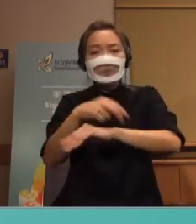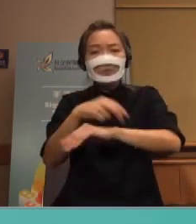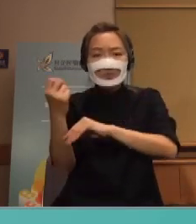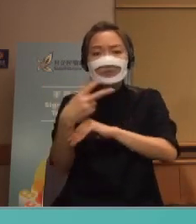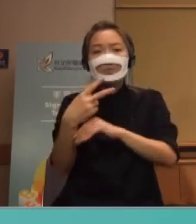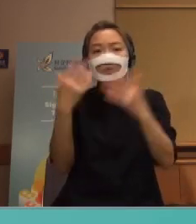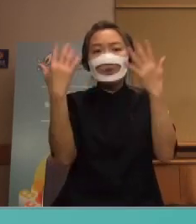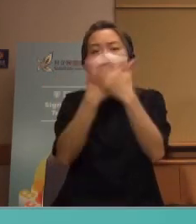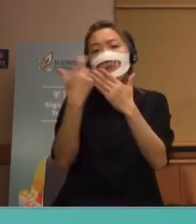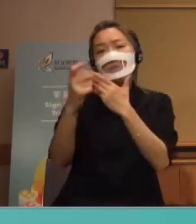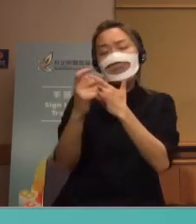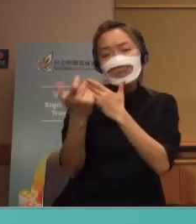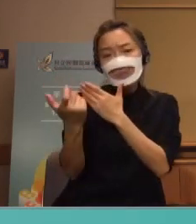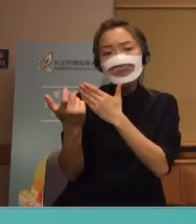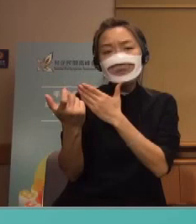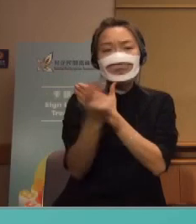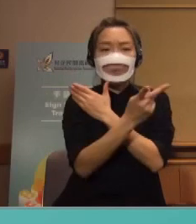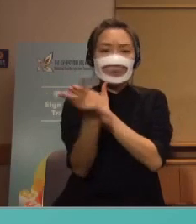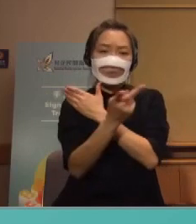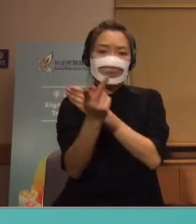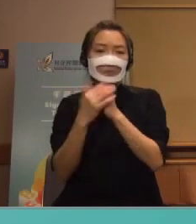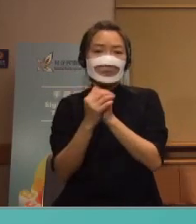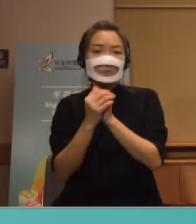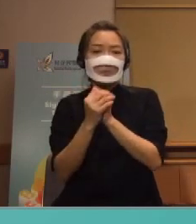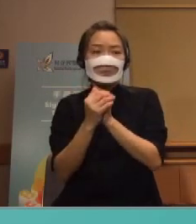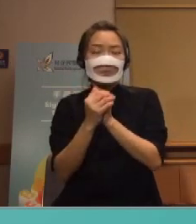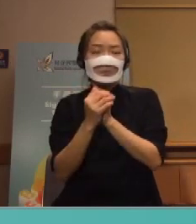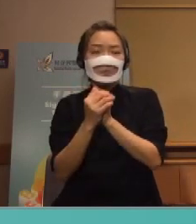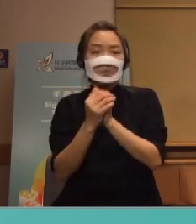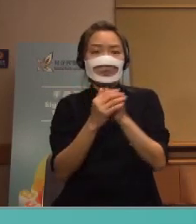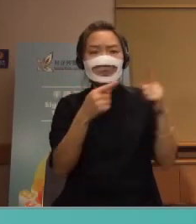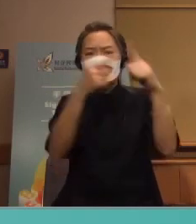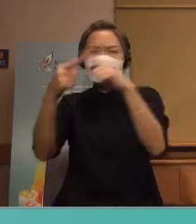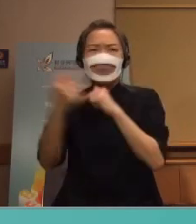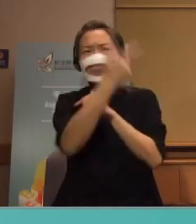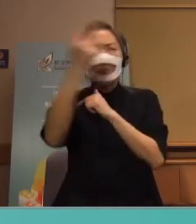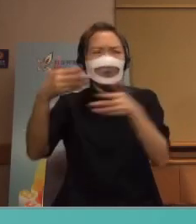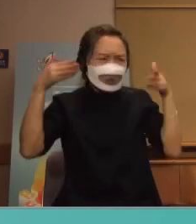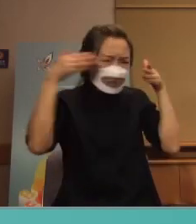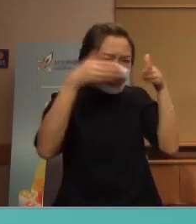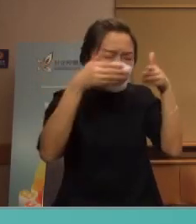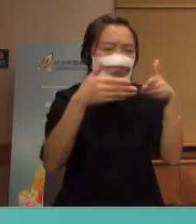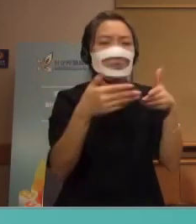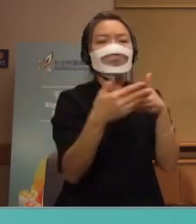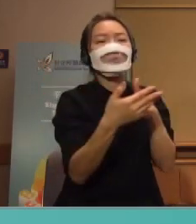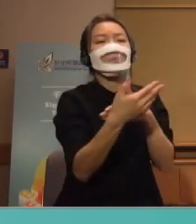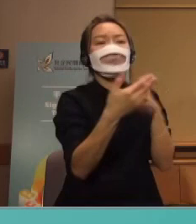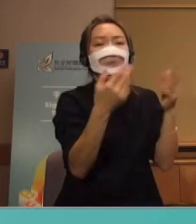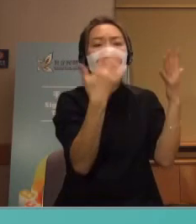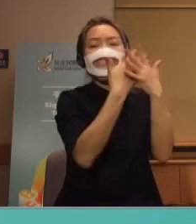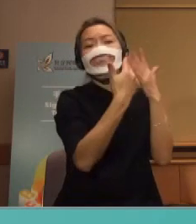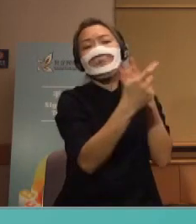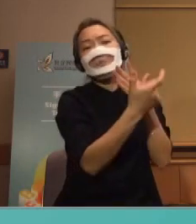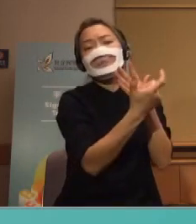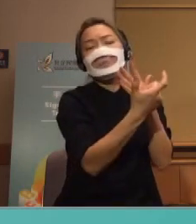So you have like FTX exchanges getting so big, getting so much support because they actually makes money, and then those UIs are good. But